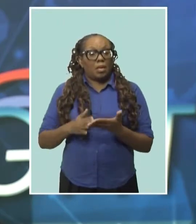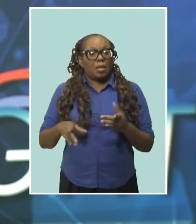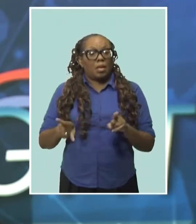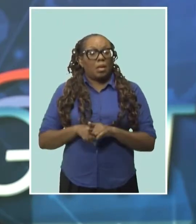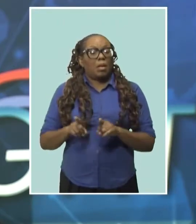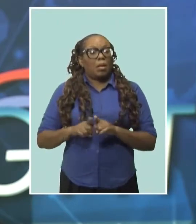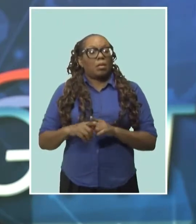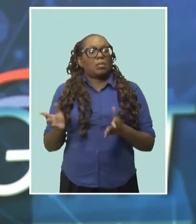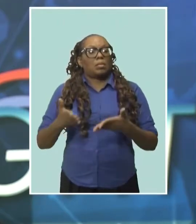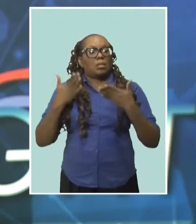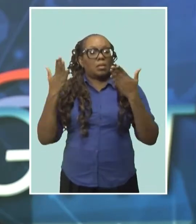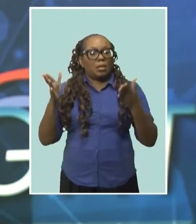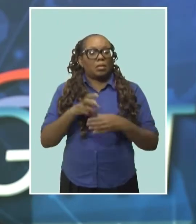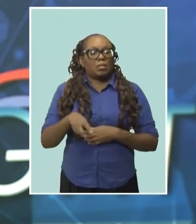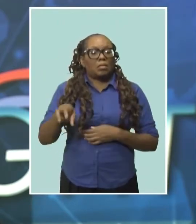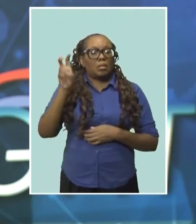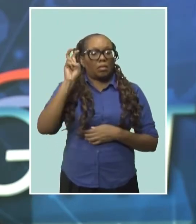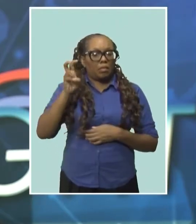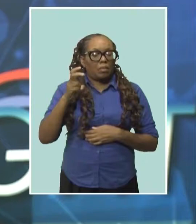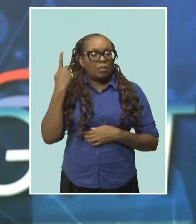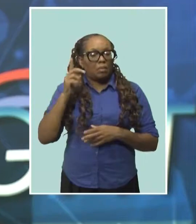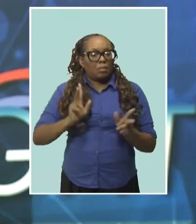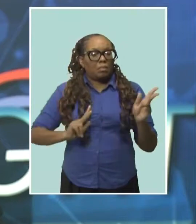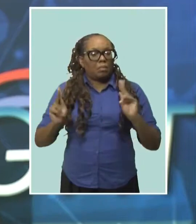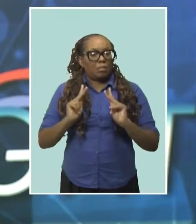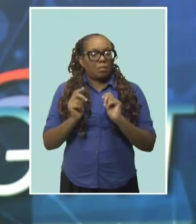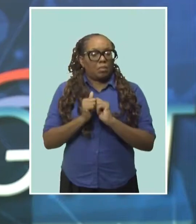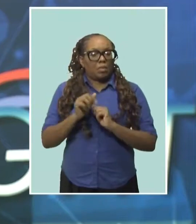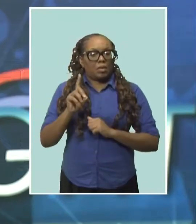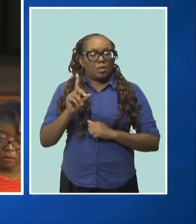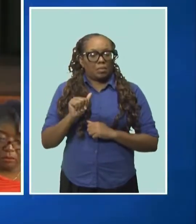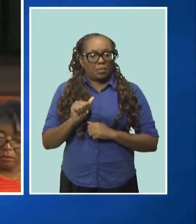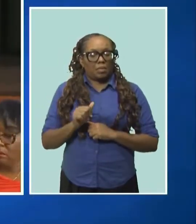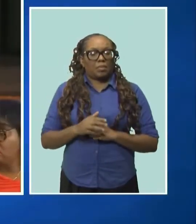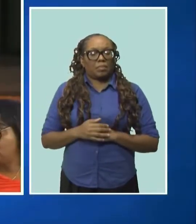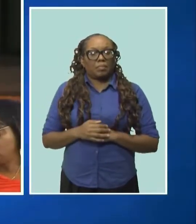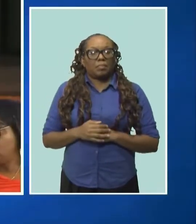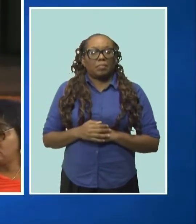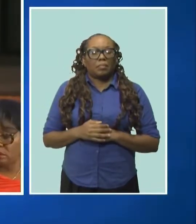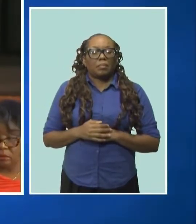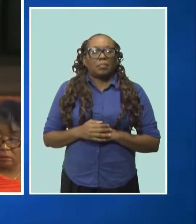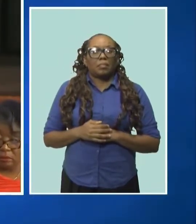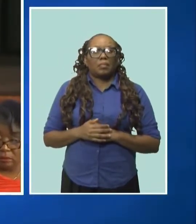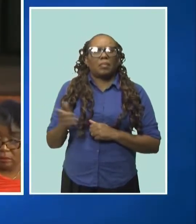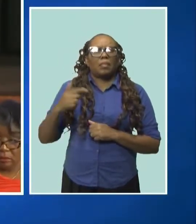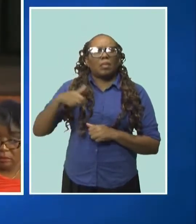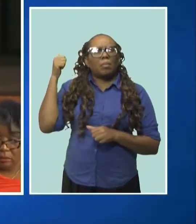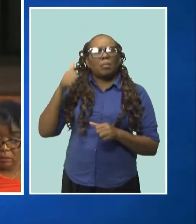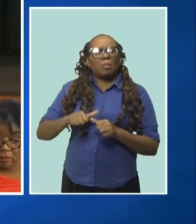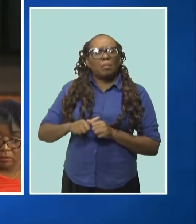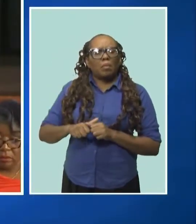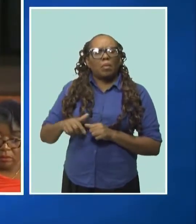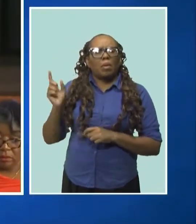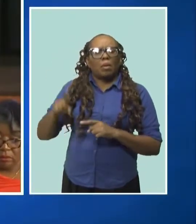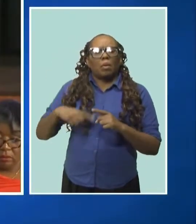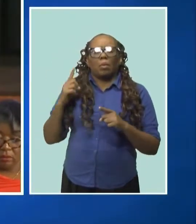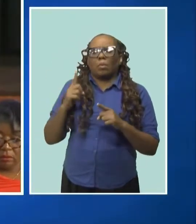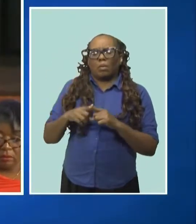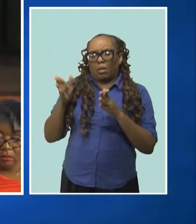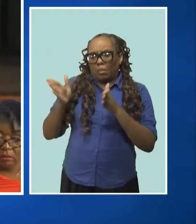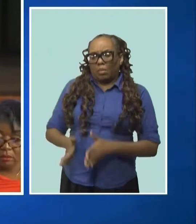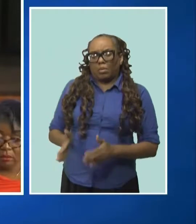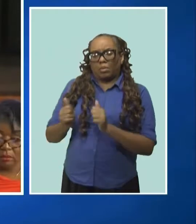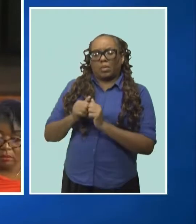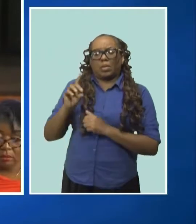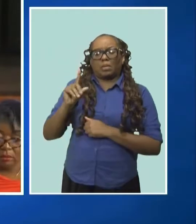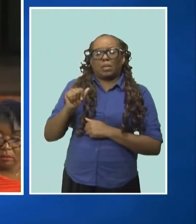travel expenses for people with disabilities. The days when a person with disability has to pay a taxi,